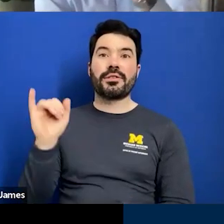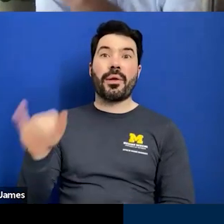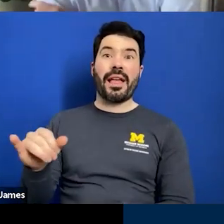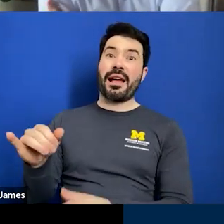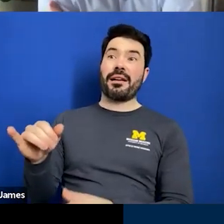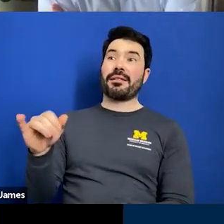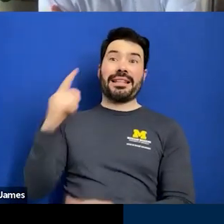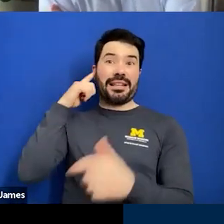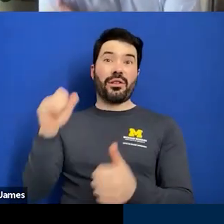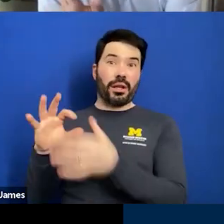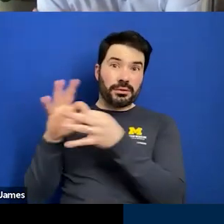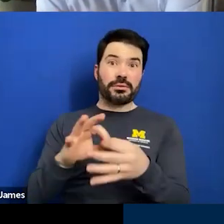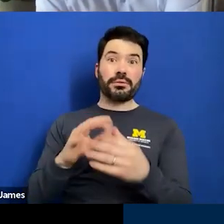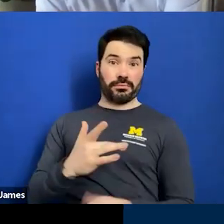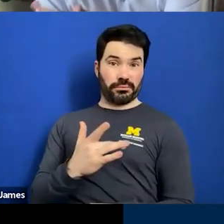cardiovascular,